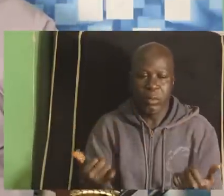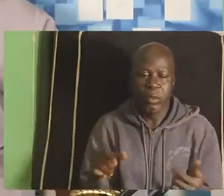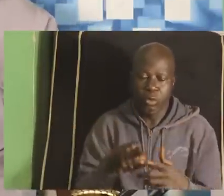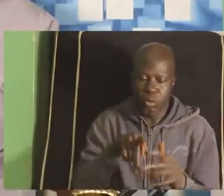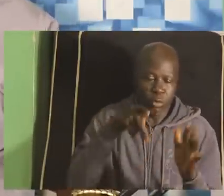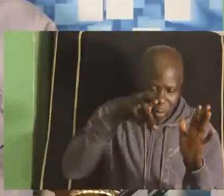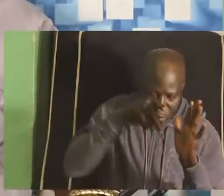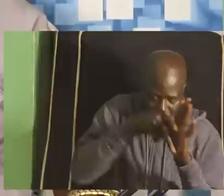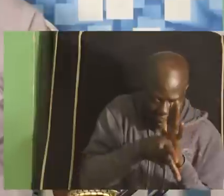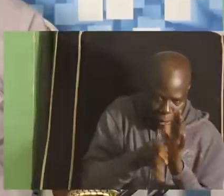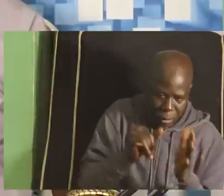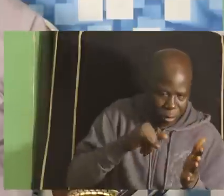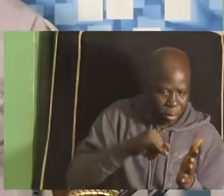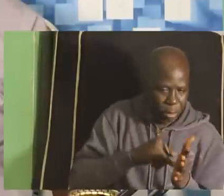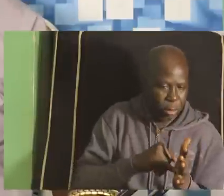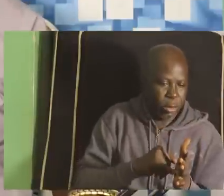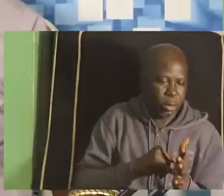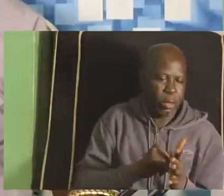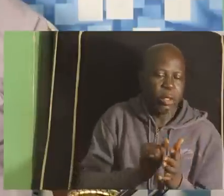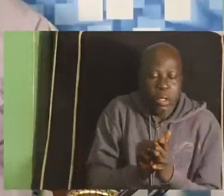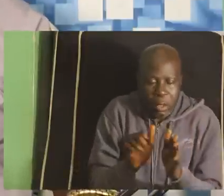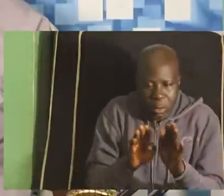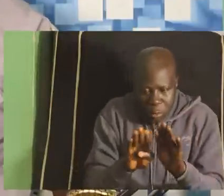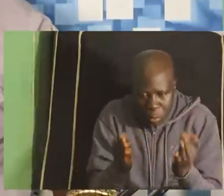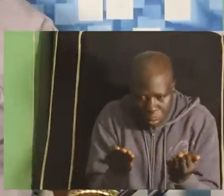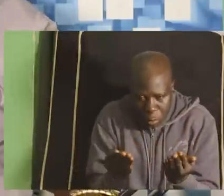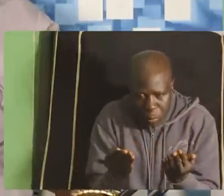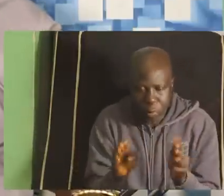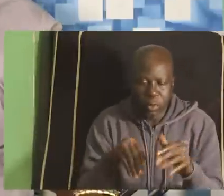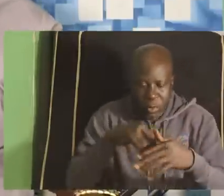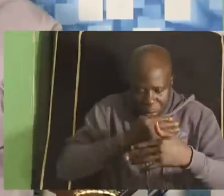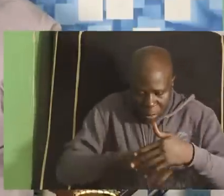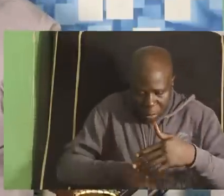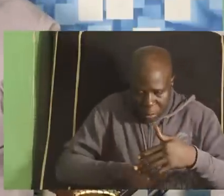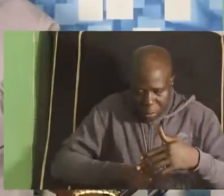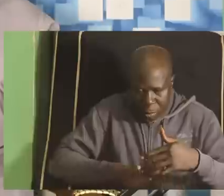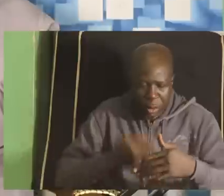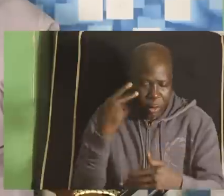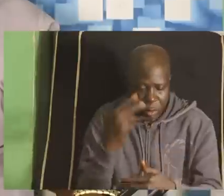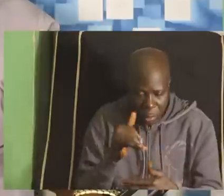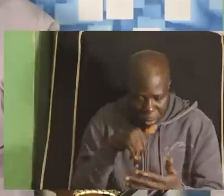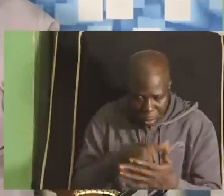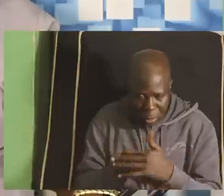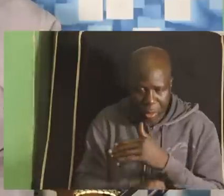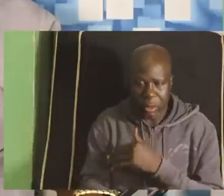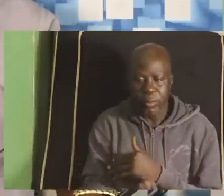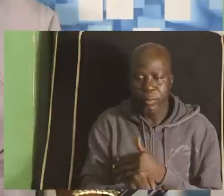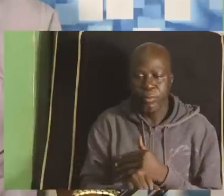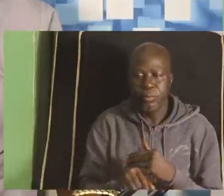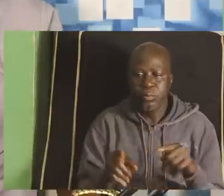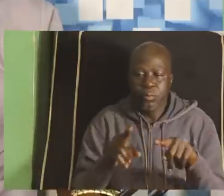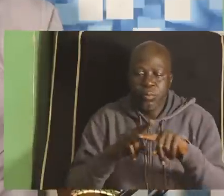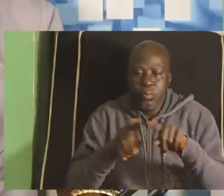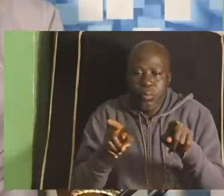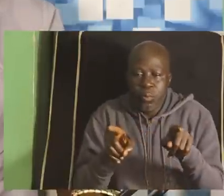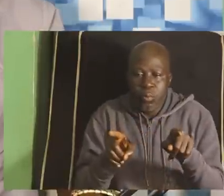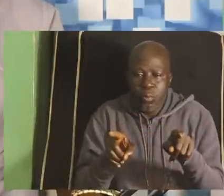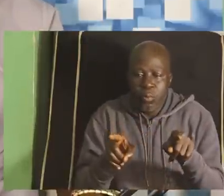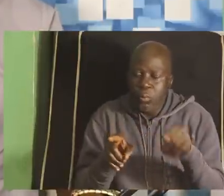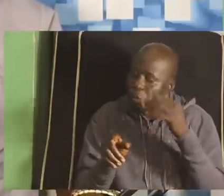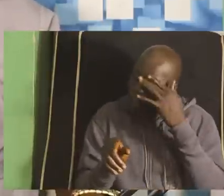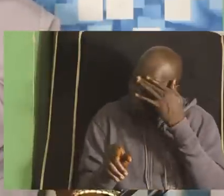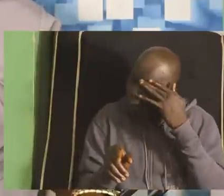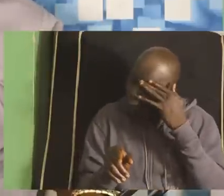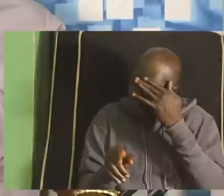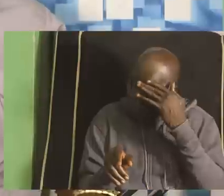pa o de linu e you've killed it and you cut it off o de ri inu e and you saw the intestine but our fele bonu ko